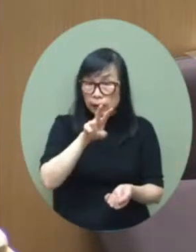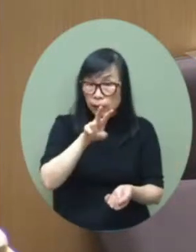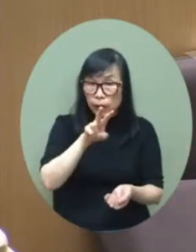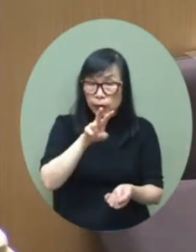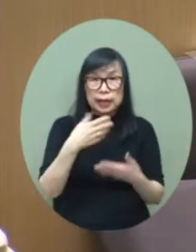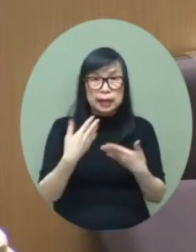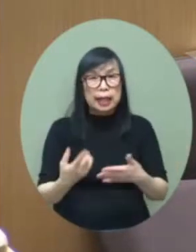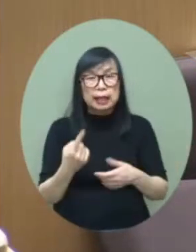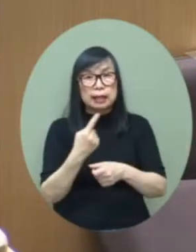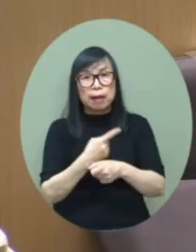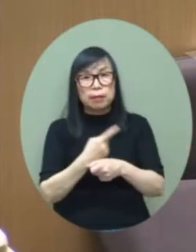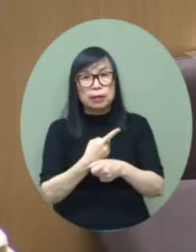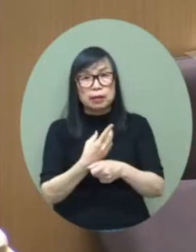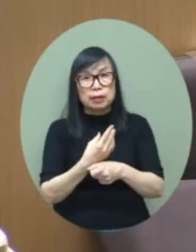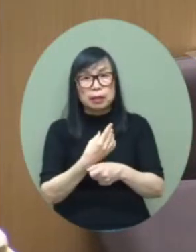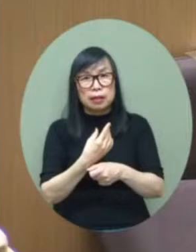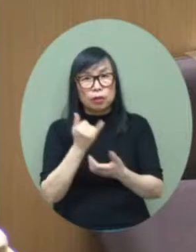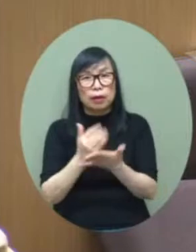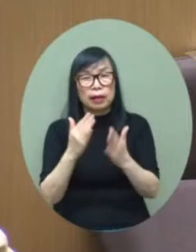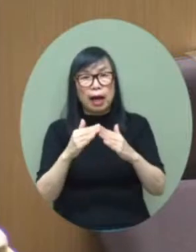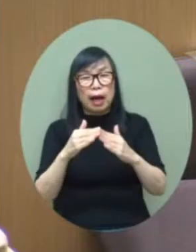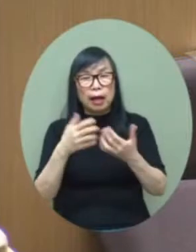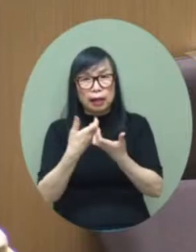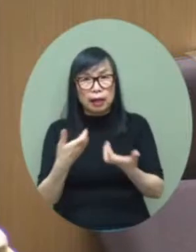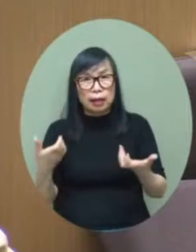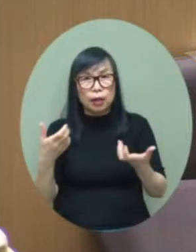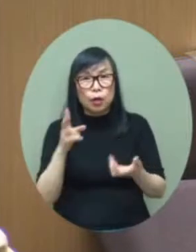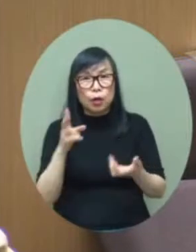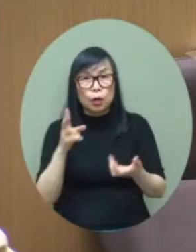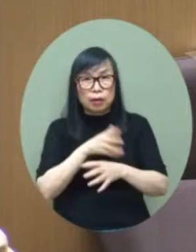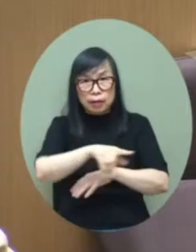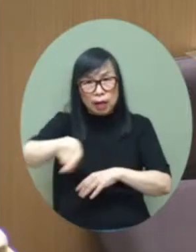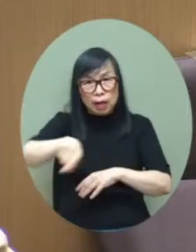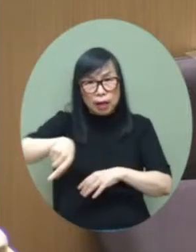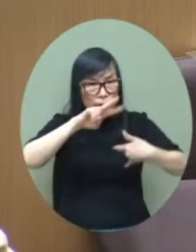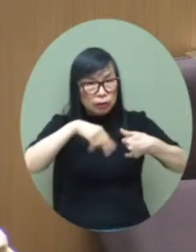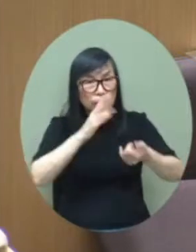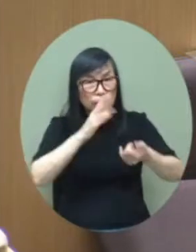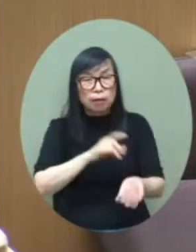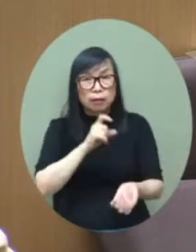the boundary control points, they